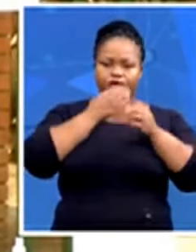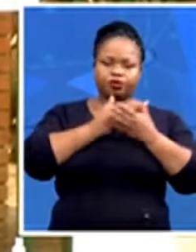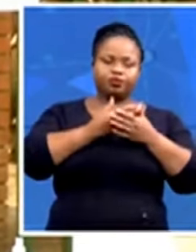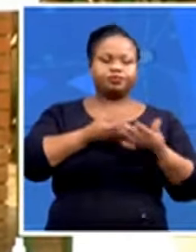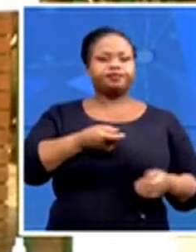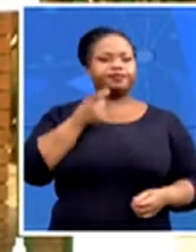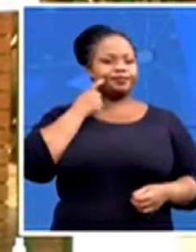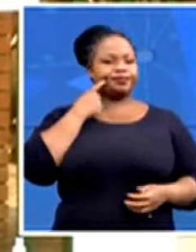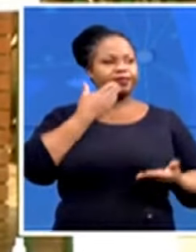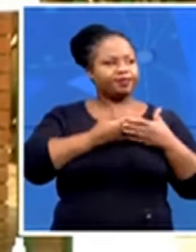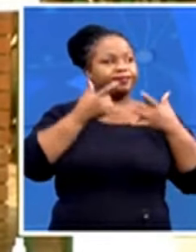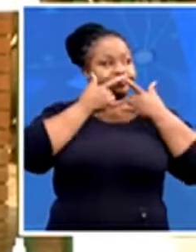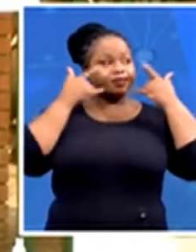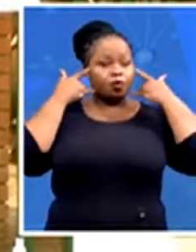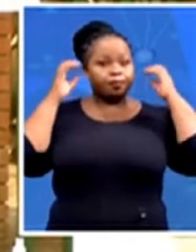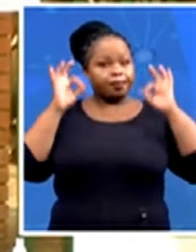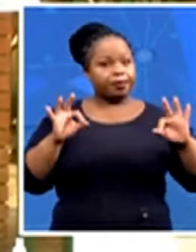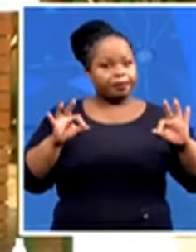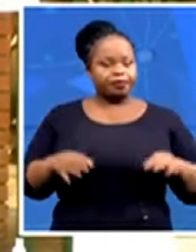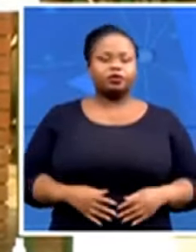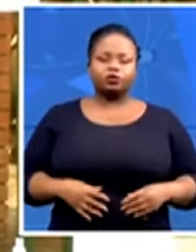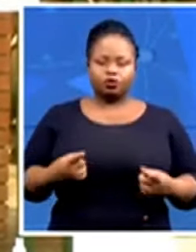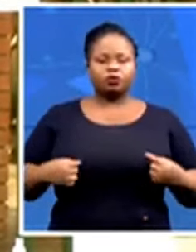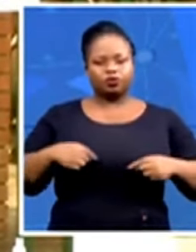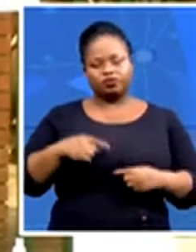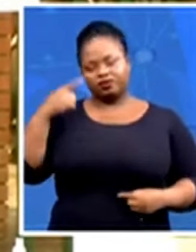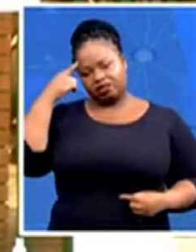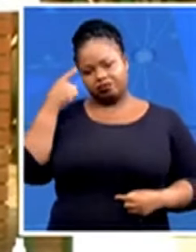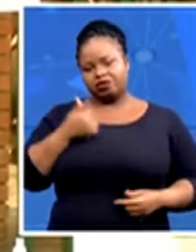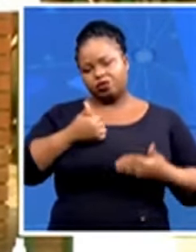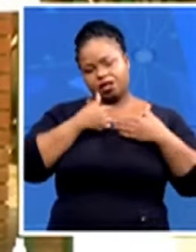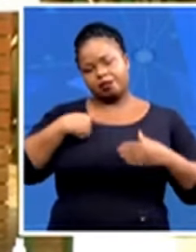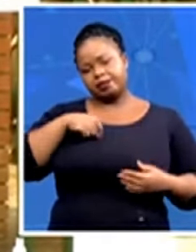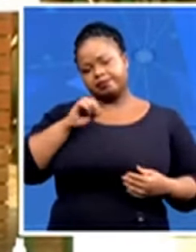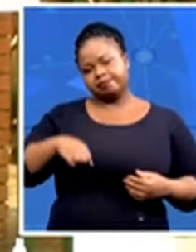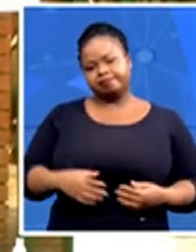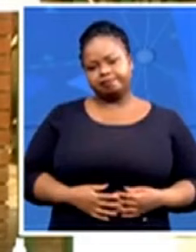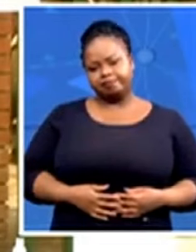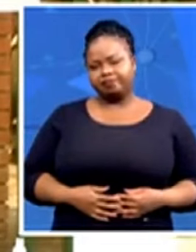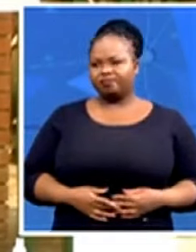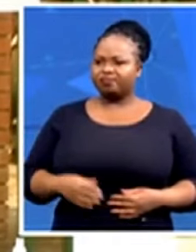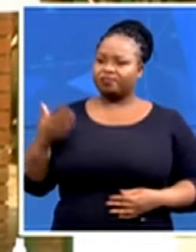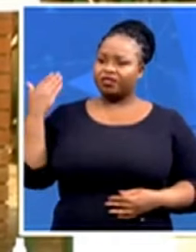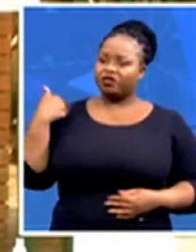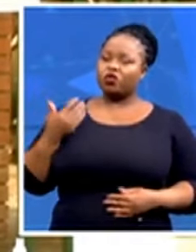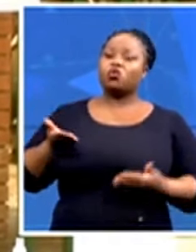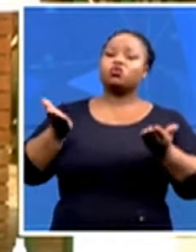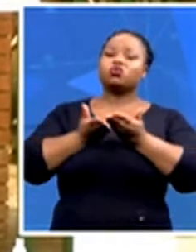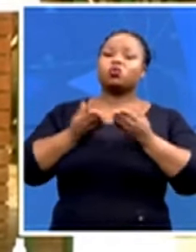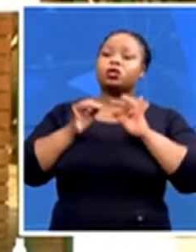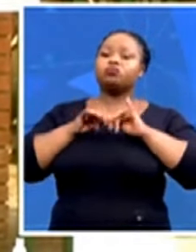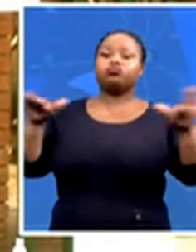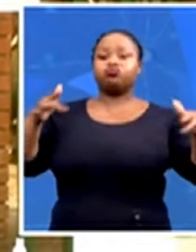we think that will be helpful enough. At some point, schools were super spreaders here in the Free State. How has